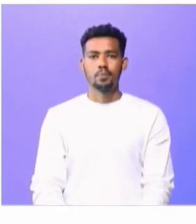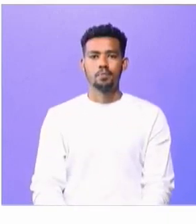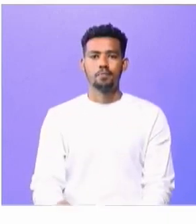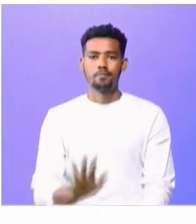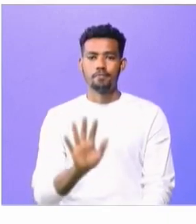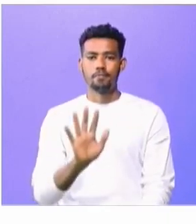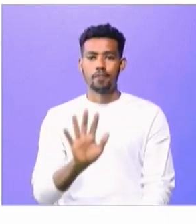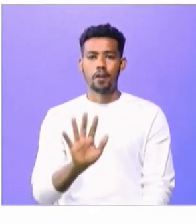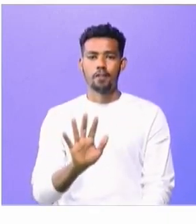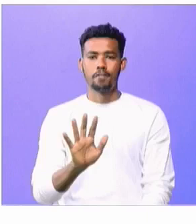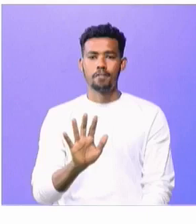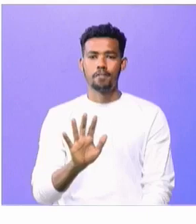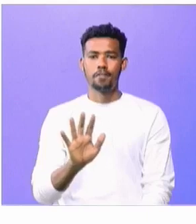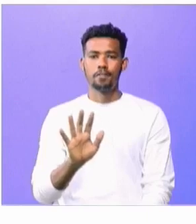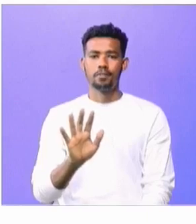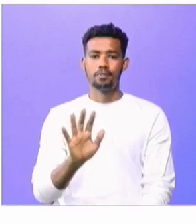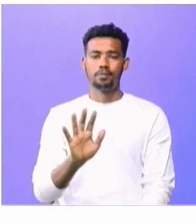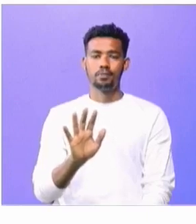5. They